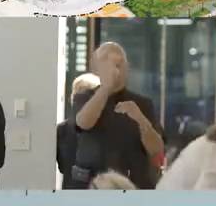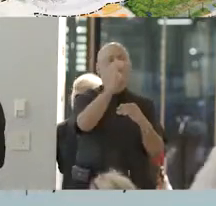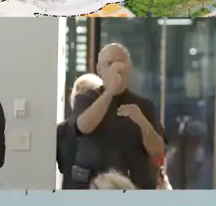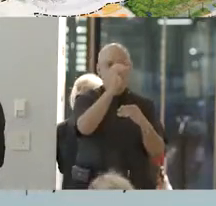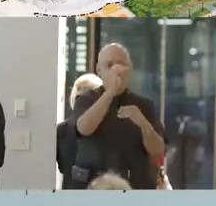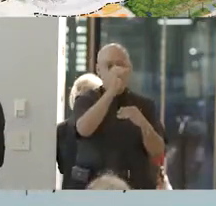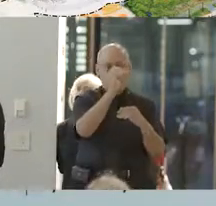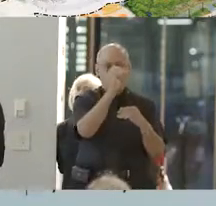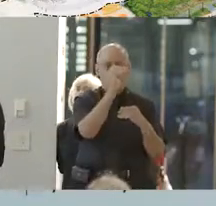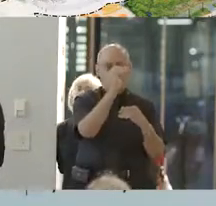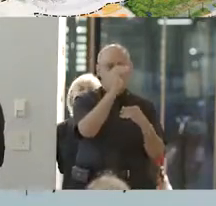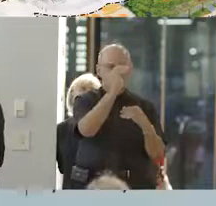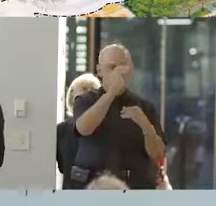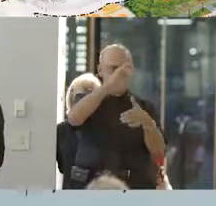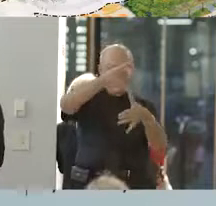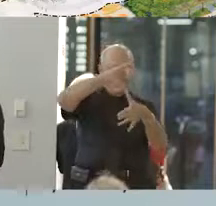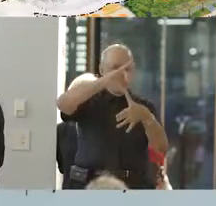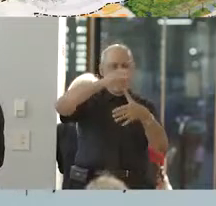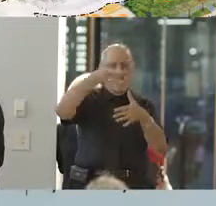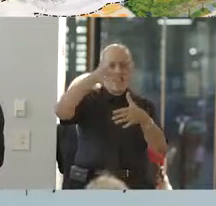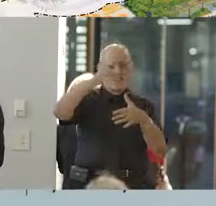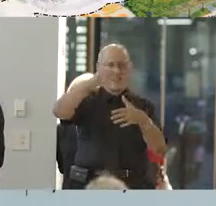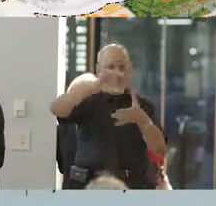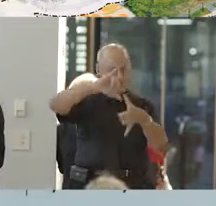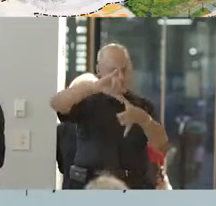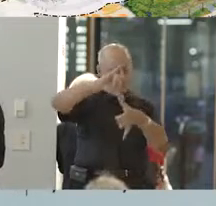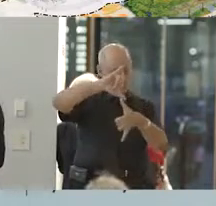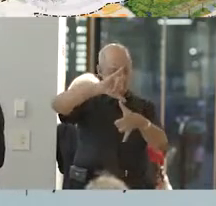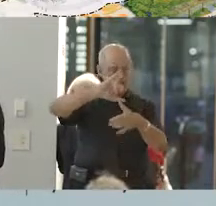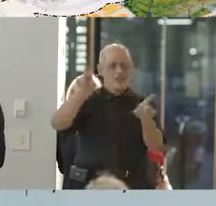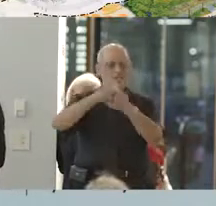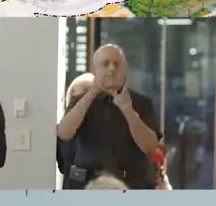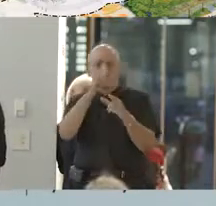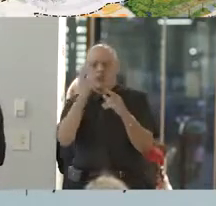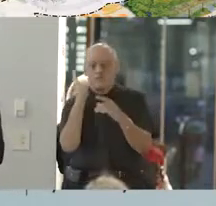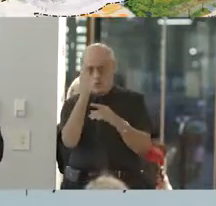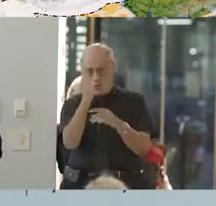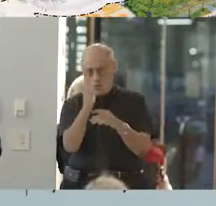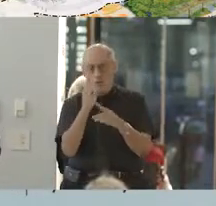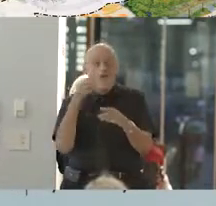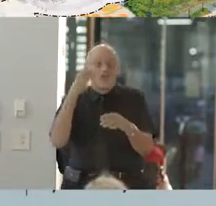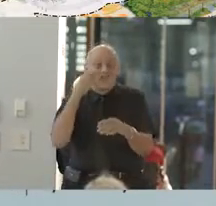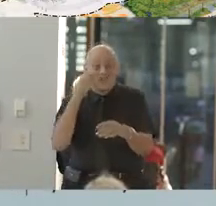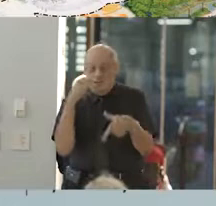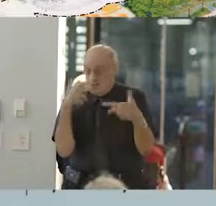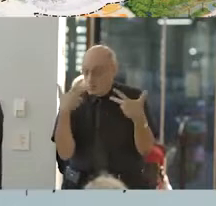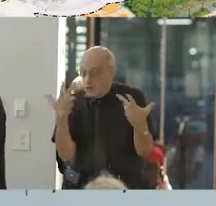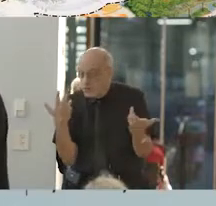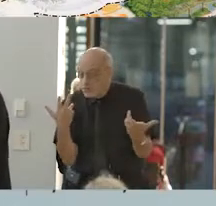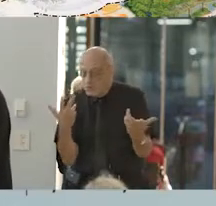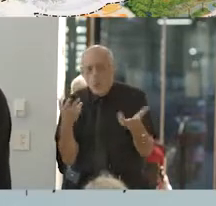the platform and the top of the wall, which is about the same height as the privacy wall. In terms of its thickness, I